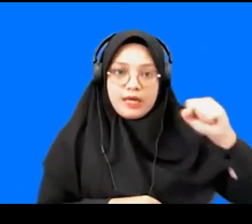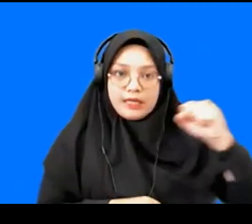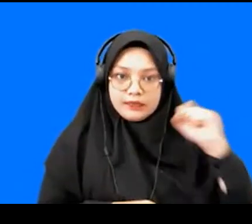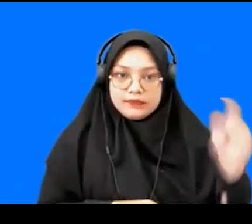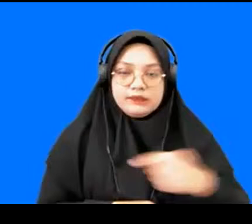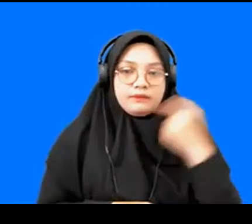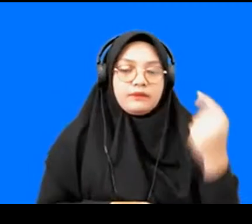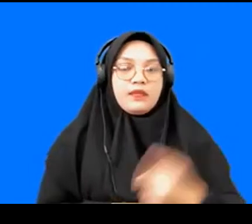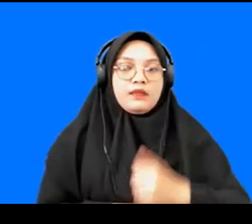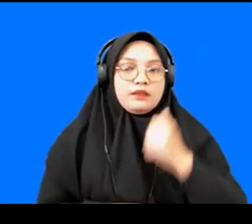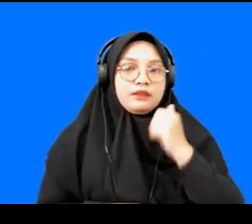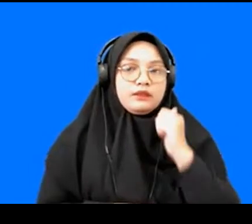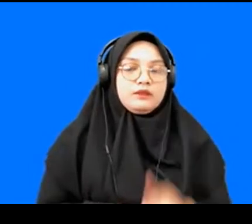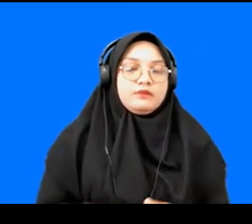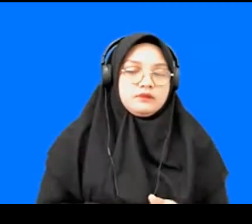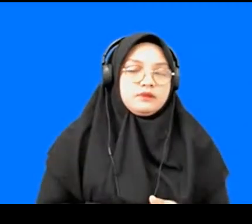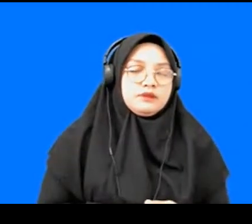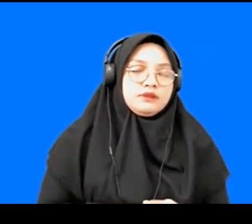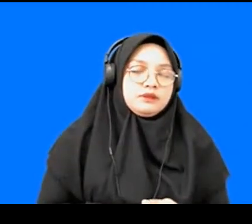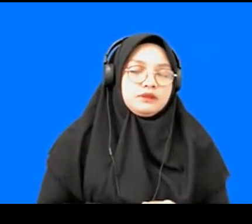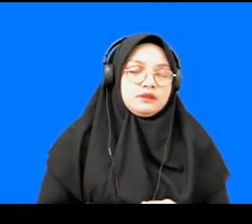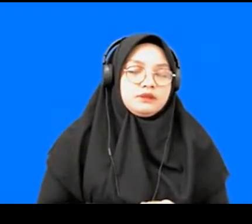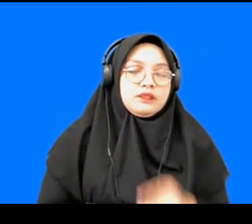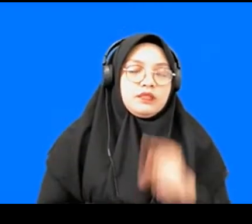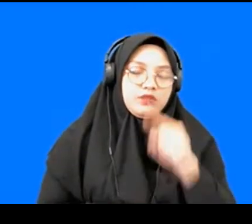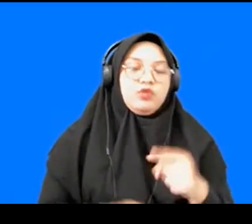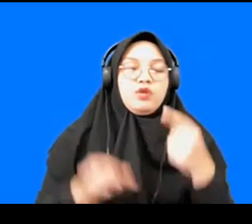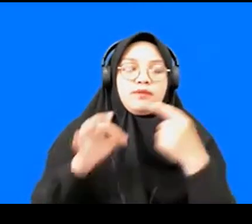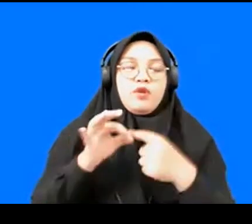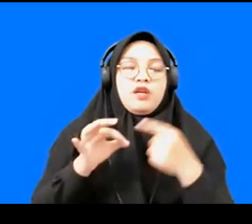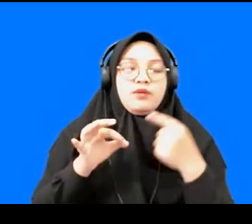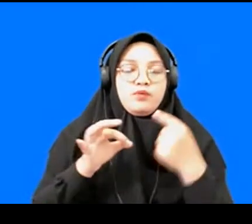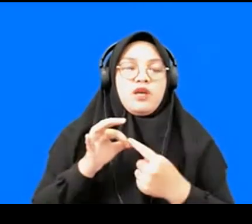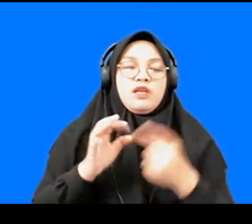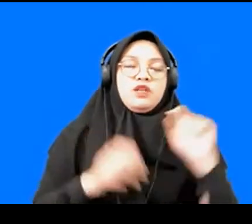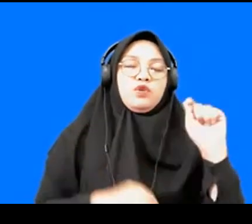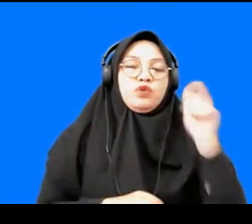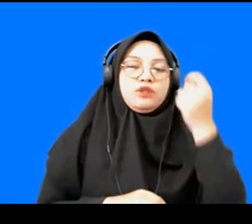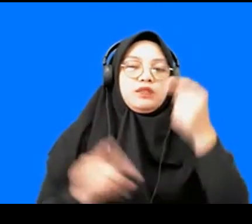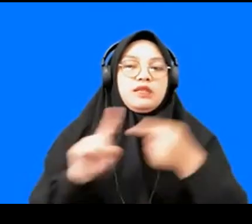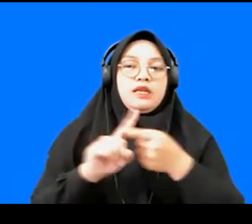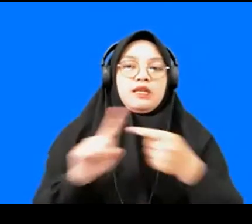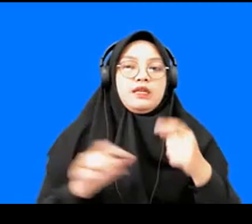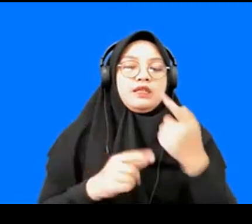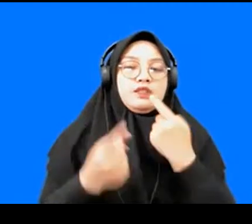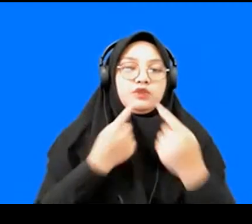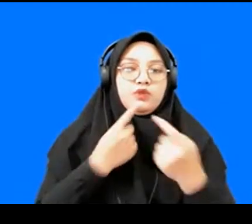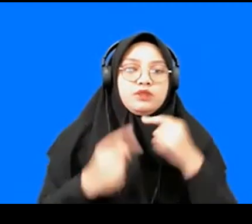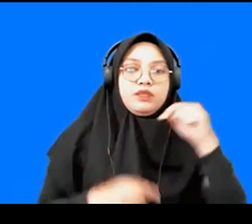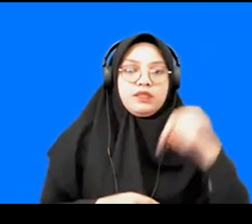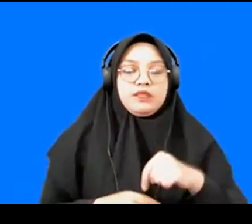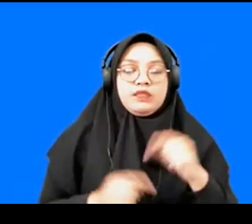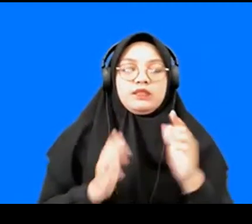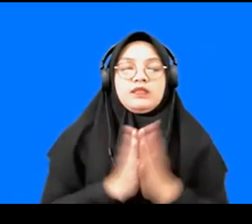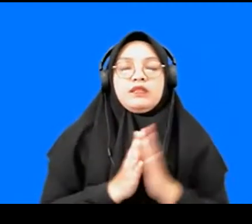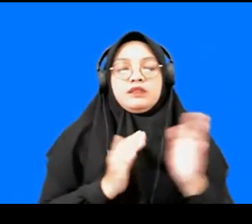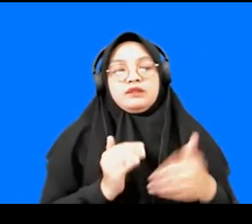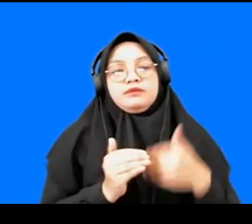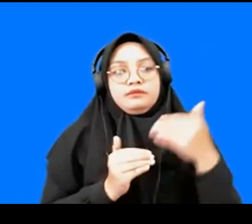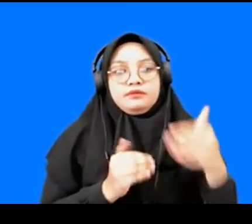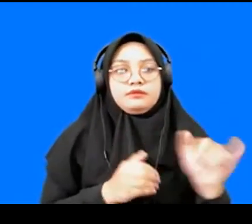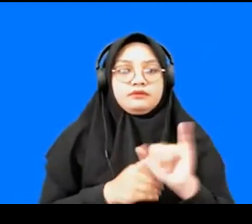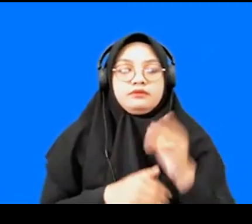key points that I get from the discussion so far also. And then, and also what Vidya mentioned is that, you know, we